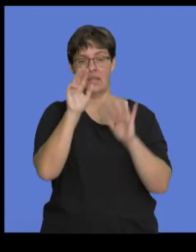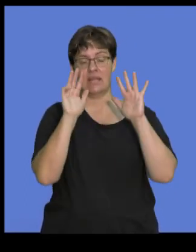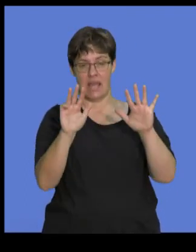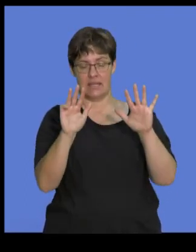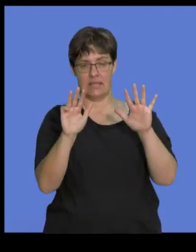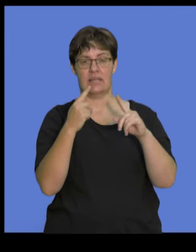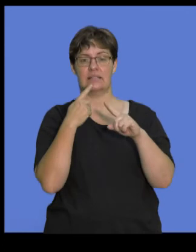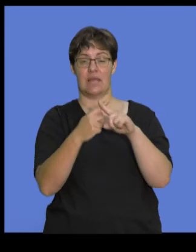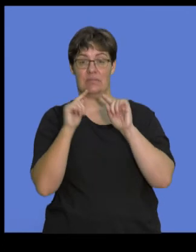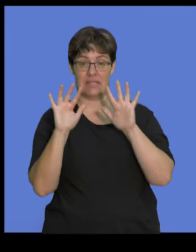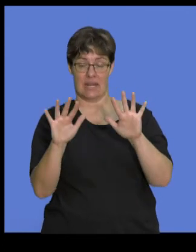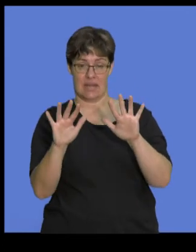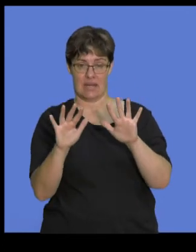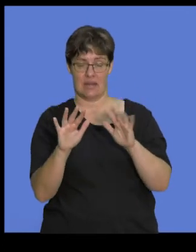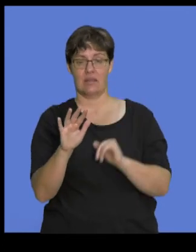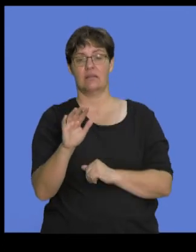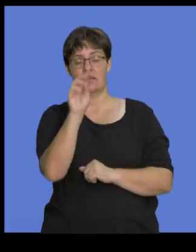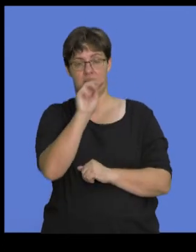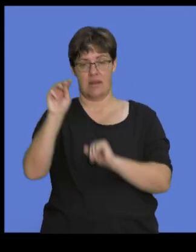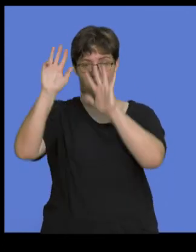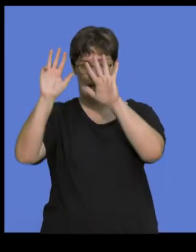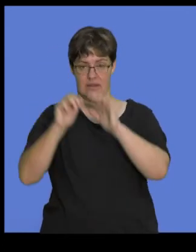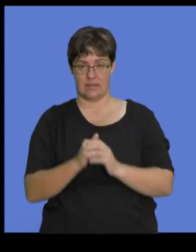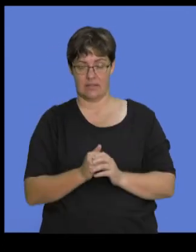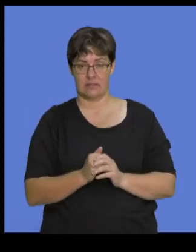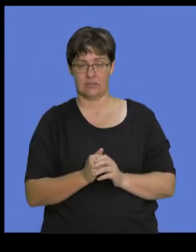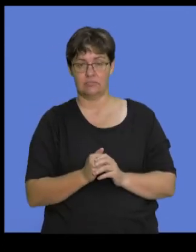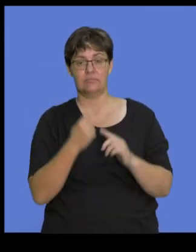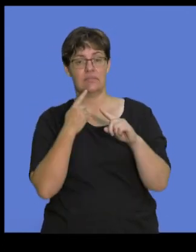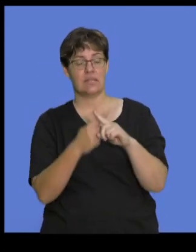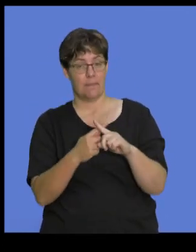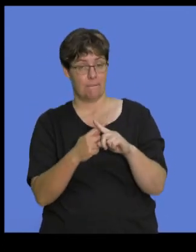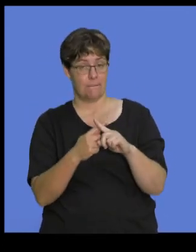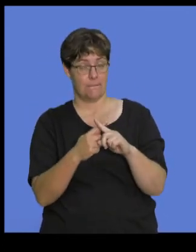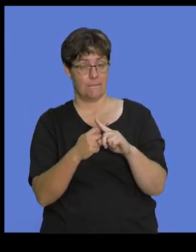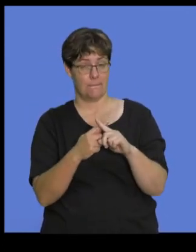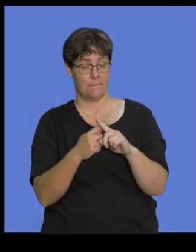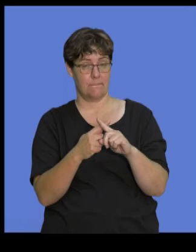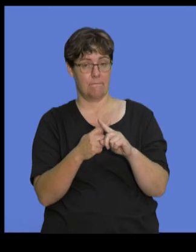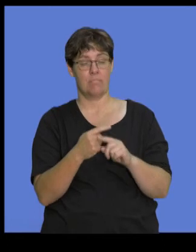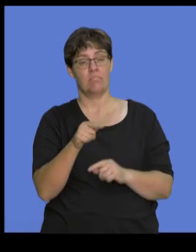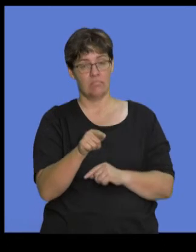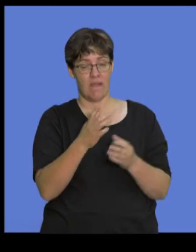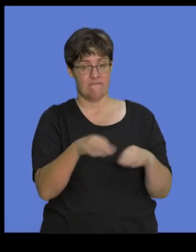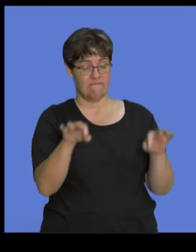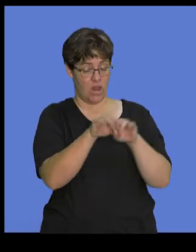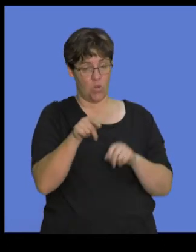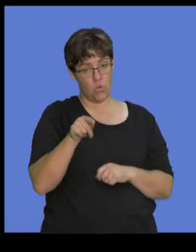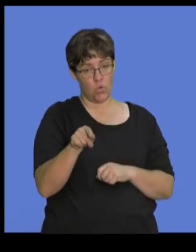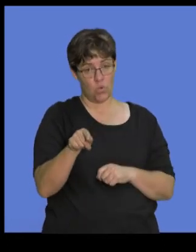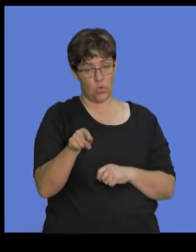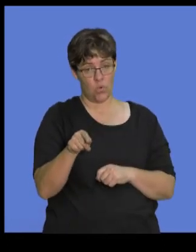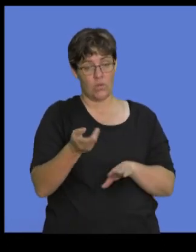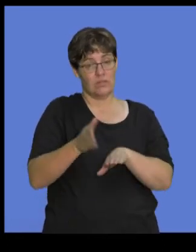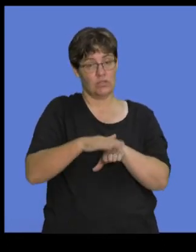9 times 10 exponent 9, right? Multiplied by our value for